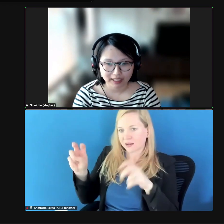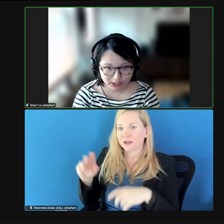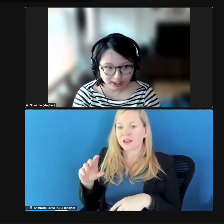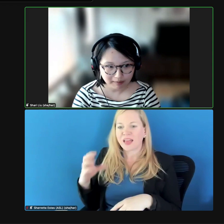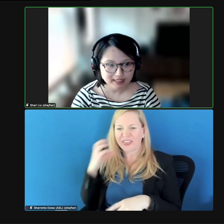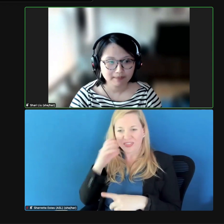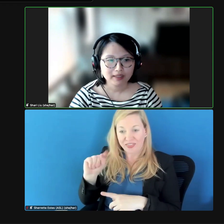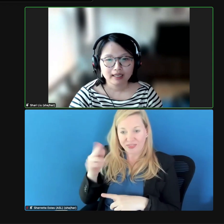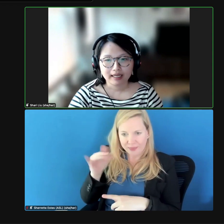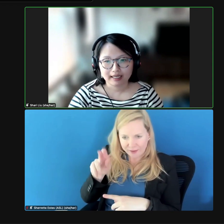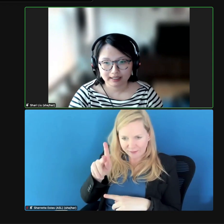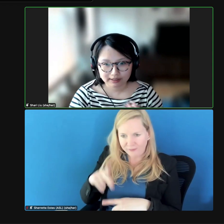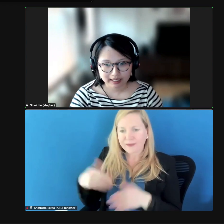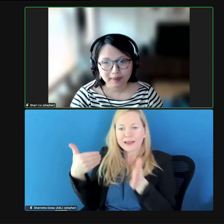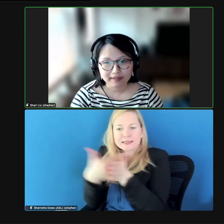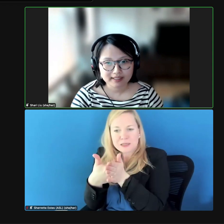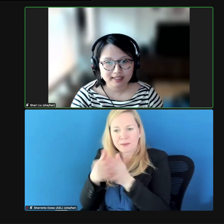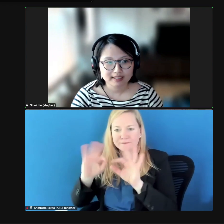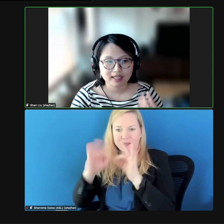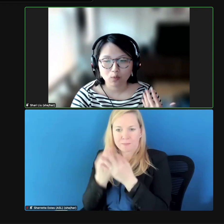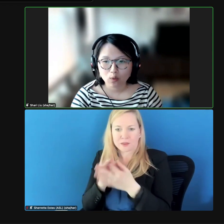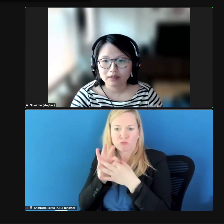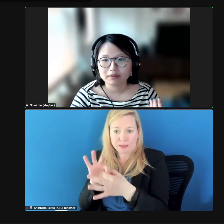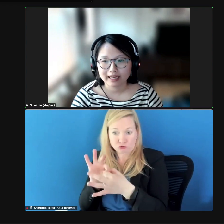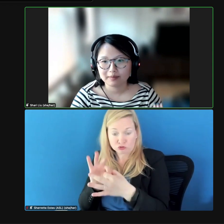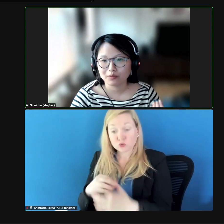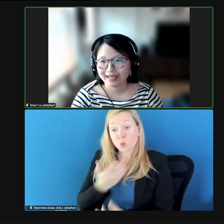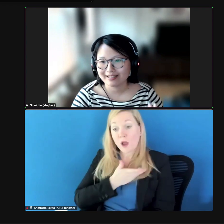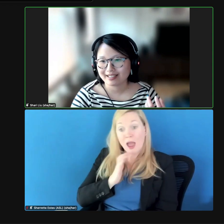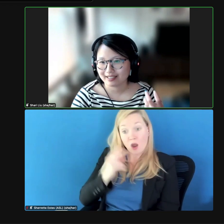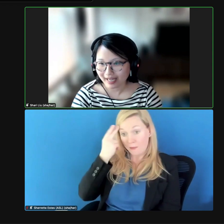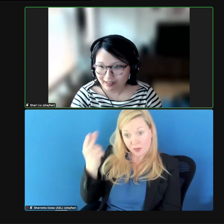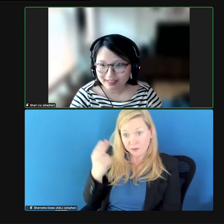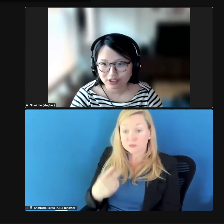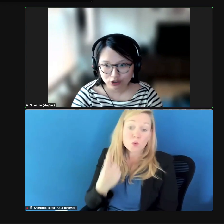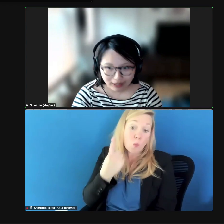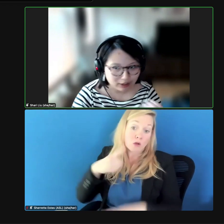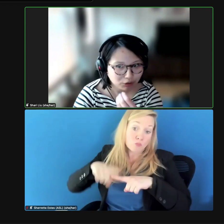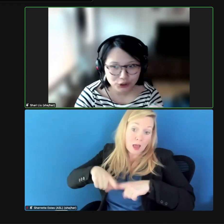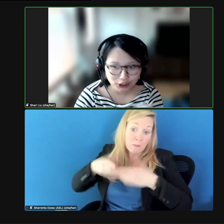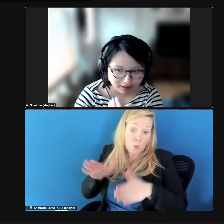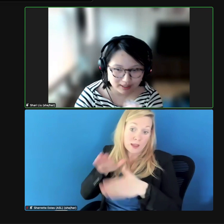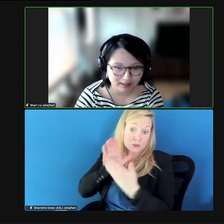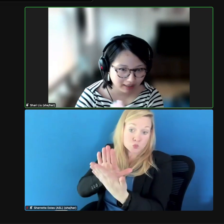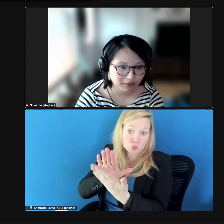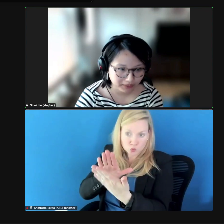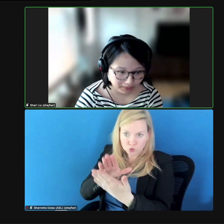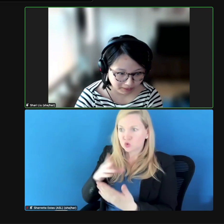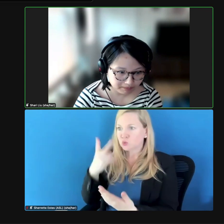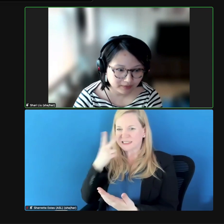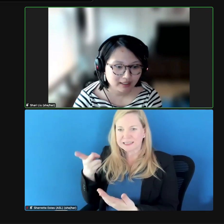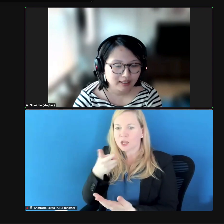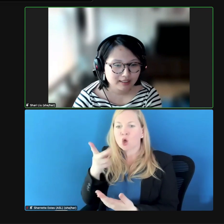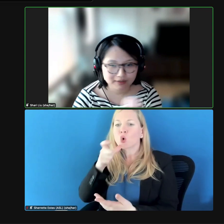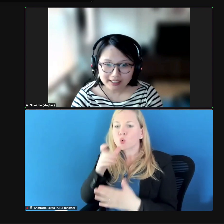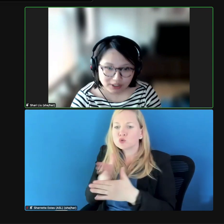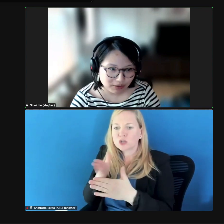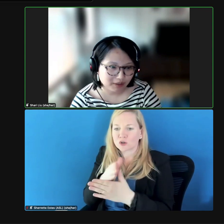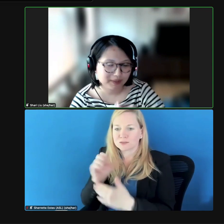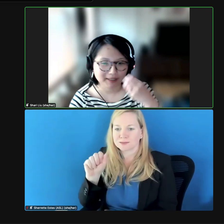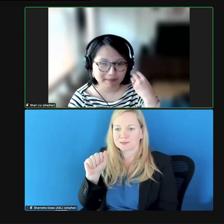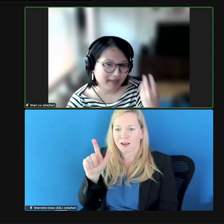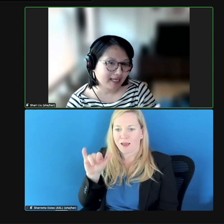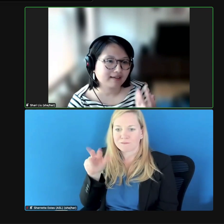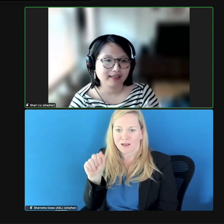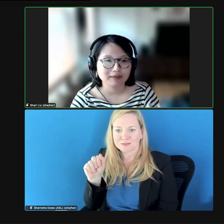family-like relationships. And her hypothesis is that one reliable way to tell is to track who shares saliva with whom. So that's